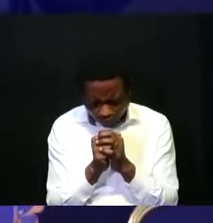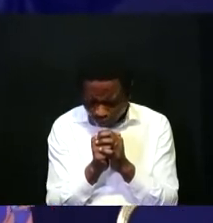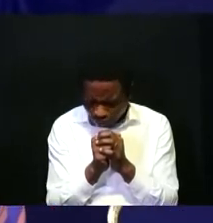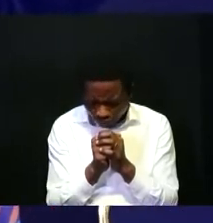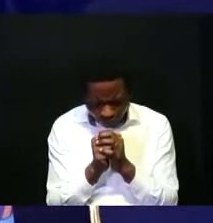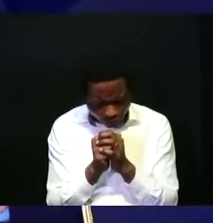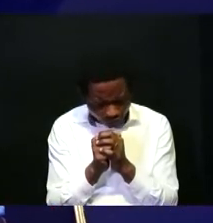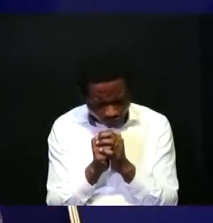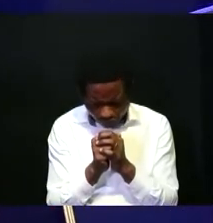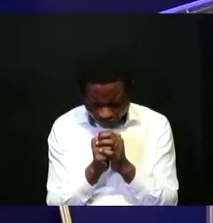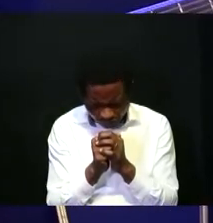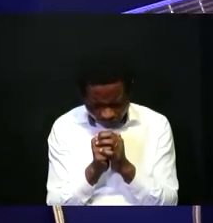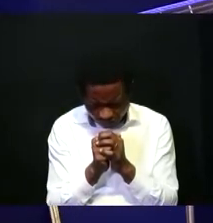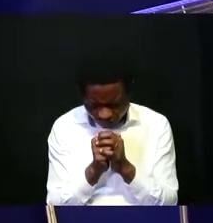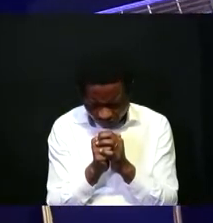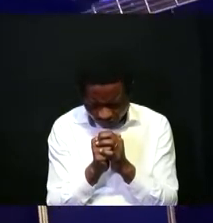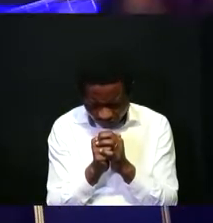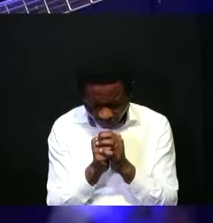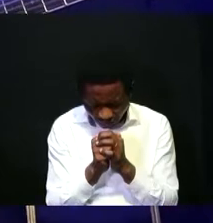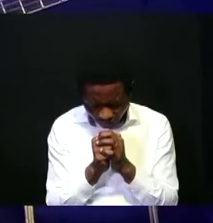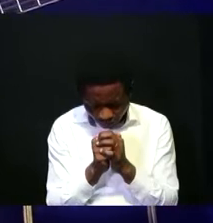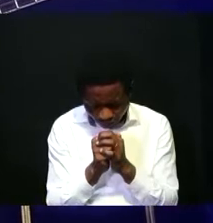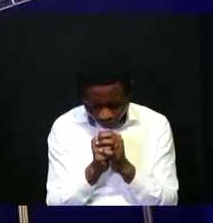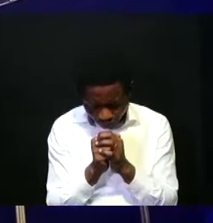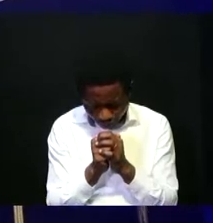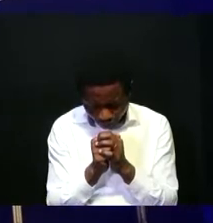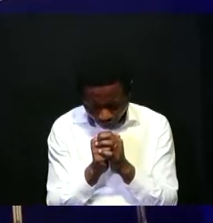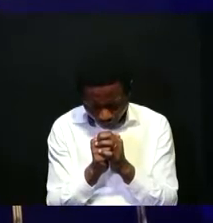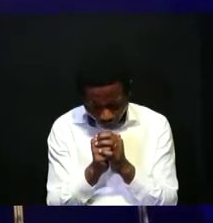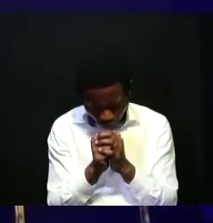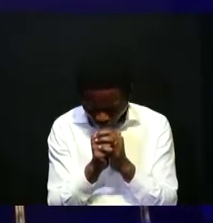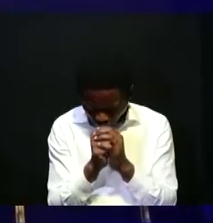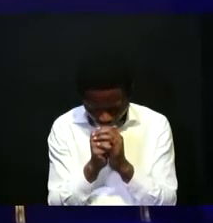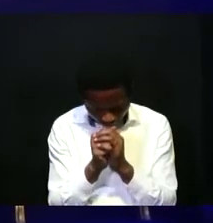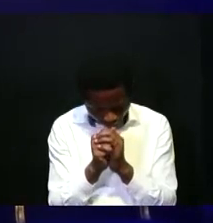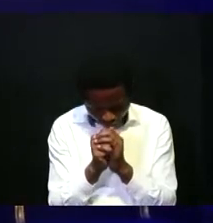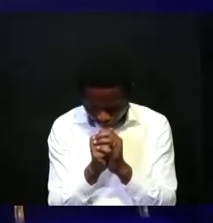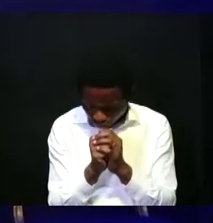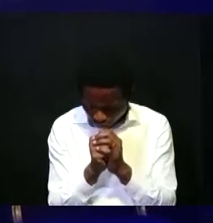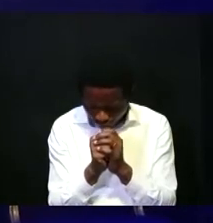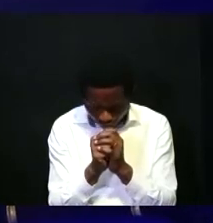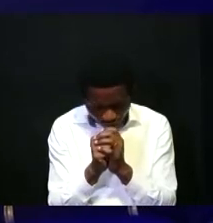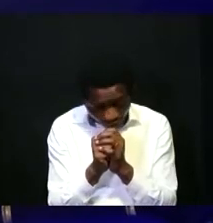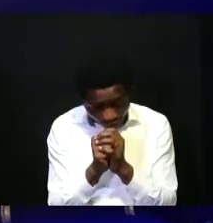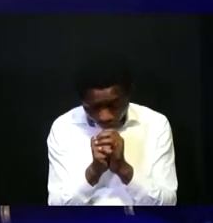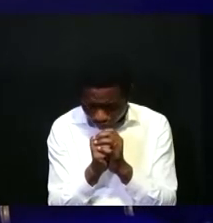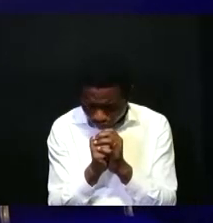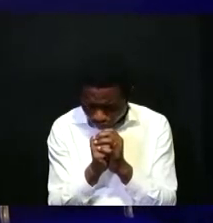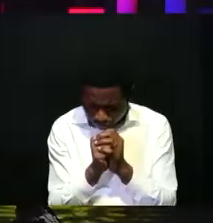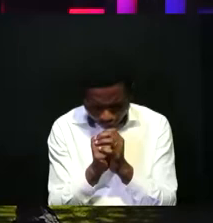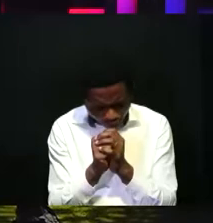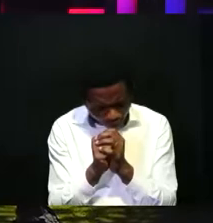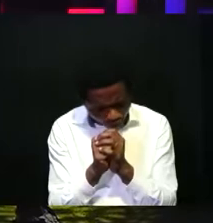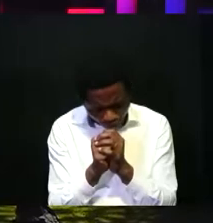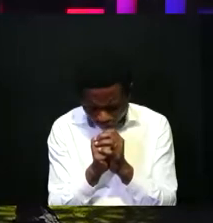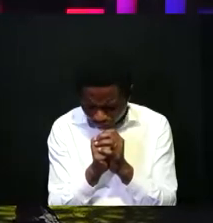and greatly to be praised. You alone are the King of Kings and the Lord of Lords. There is none that compares to you, O God. We